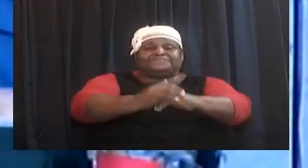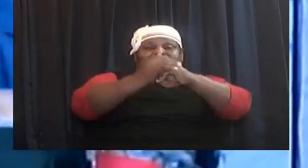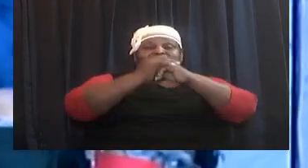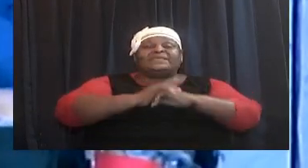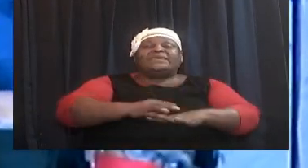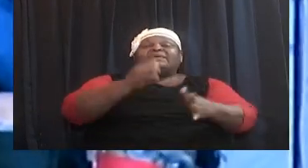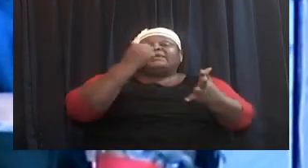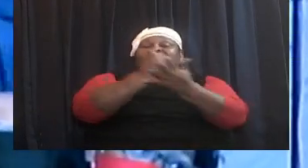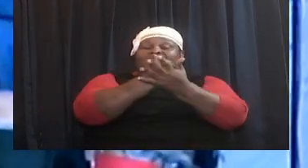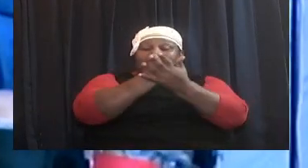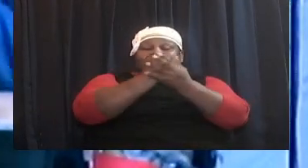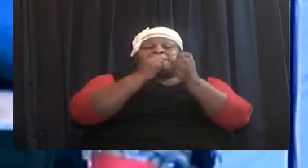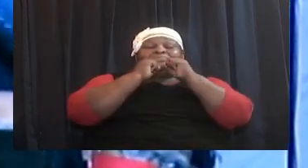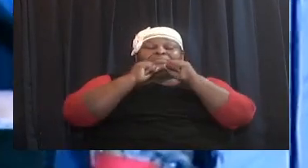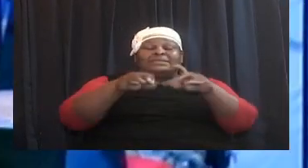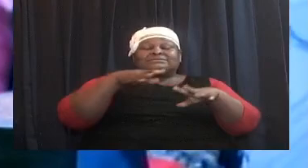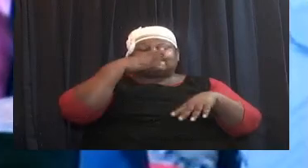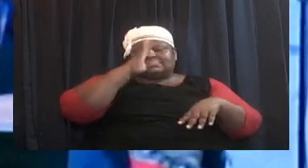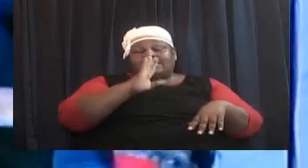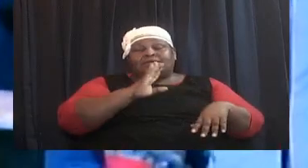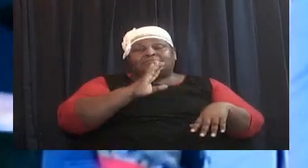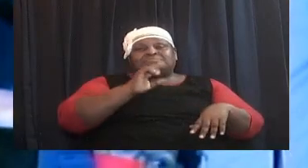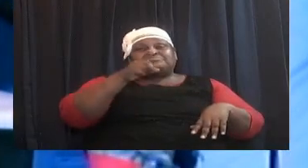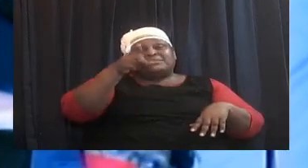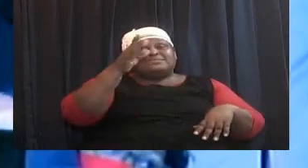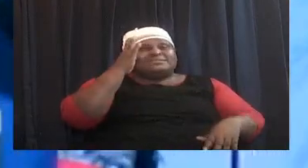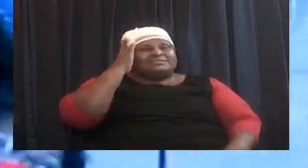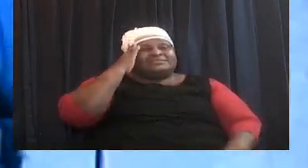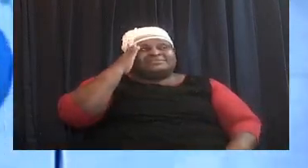Amen. Bless God. You know,